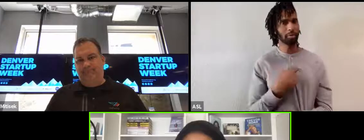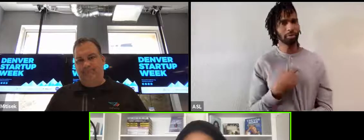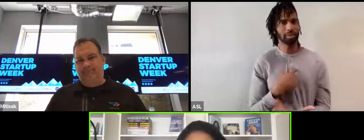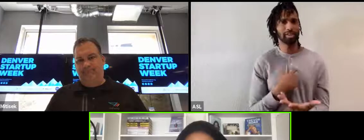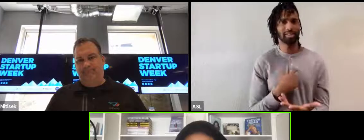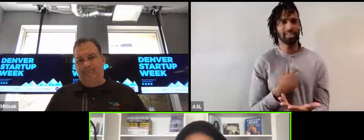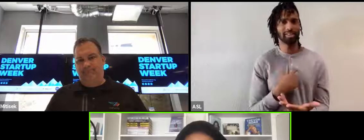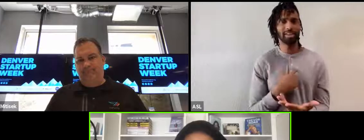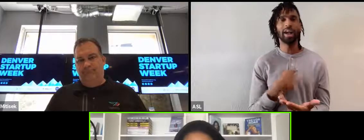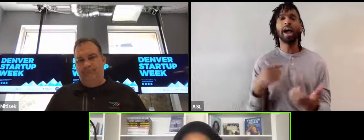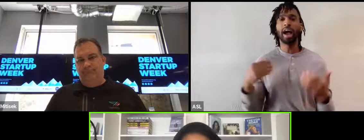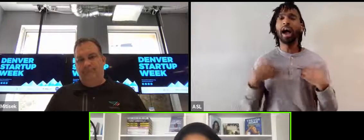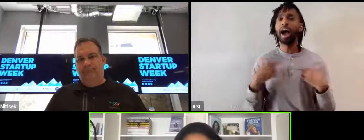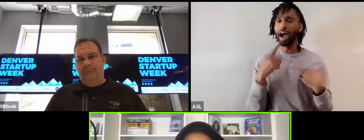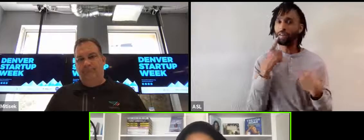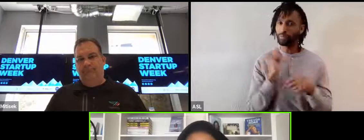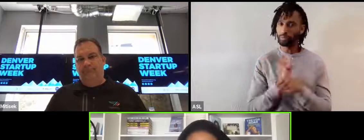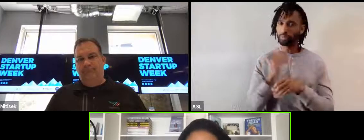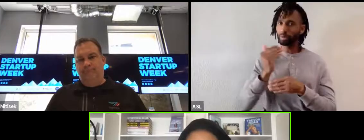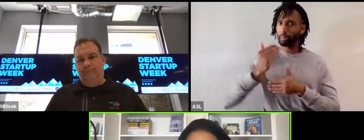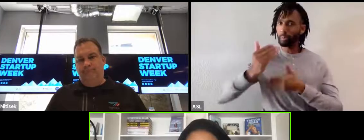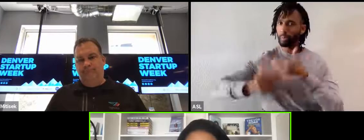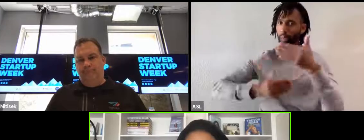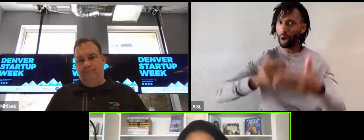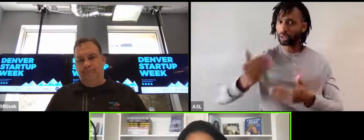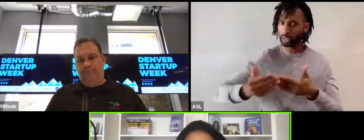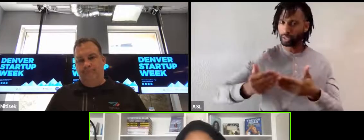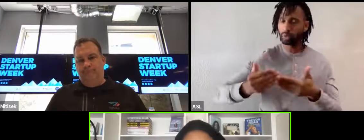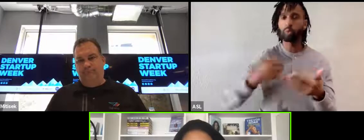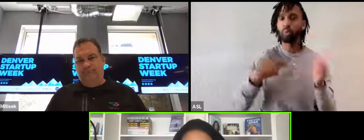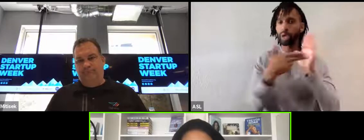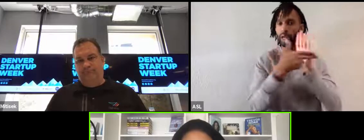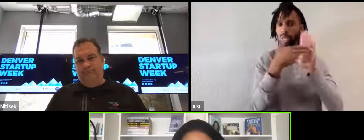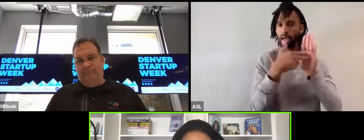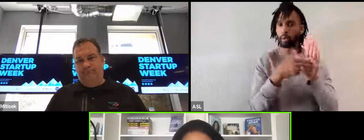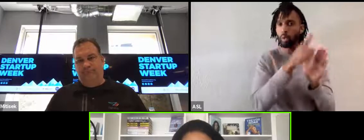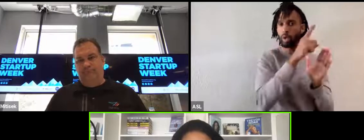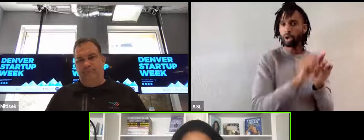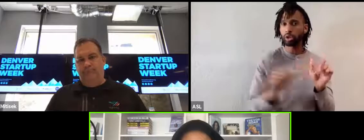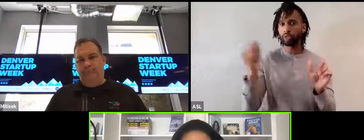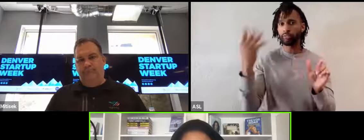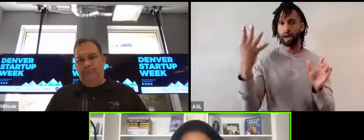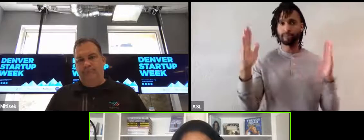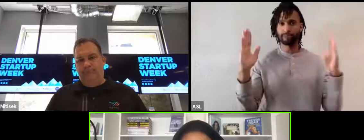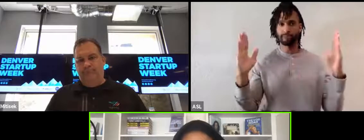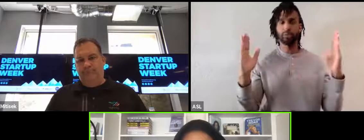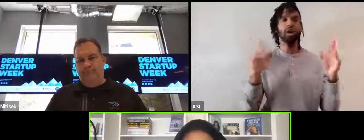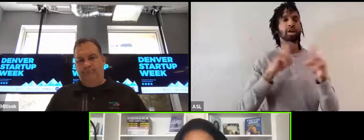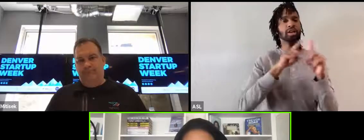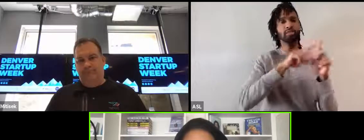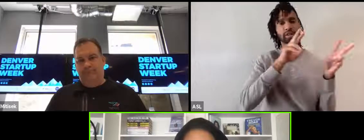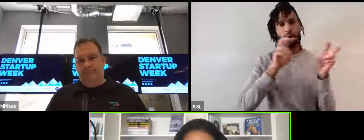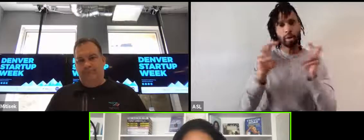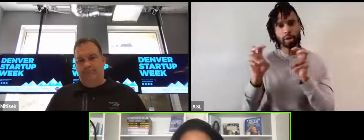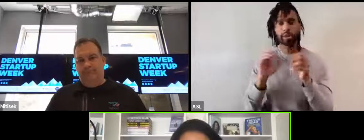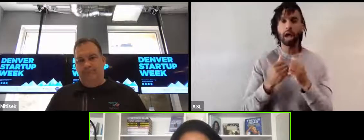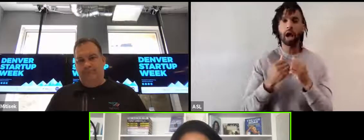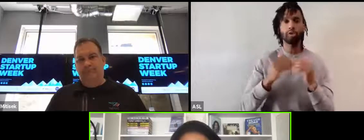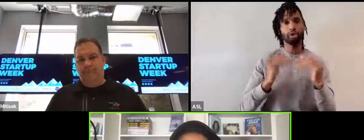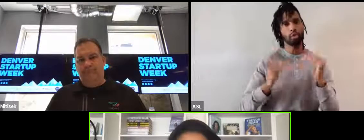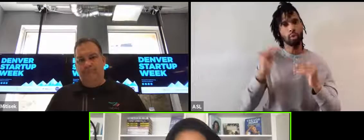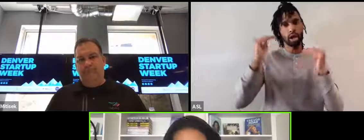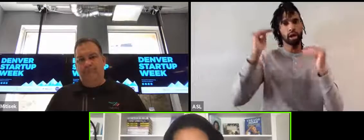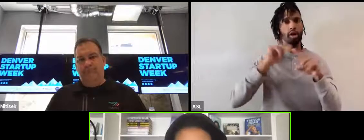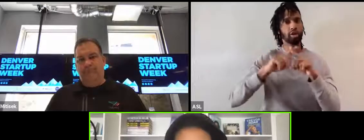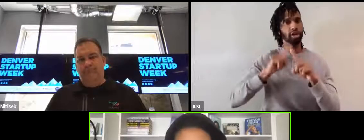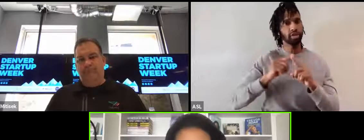a process that we go through. We kind of label things 1 to 5 on these different topics. You know, how did they rank on this and that?